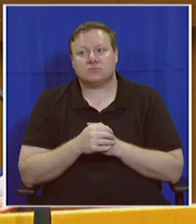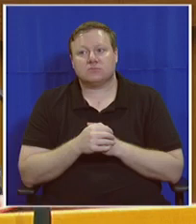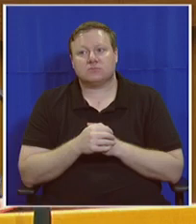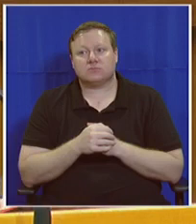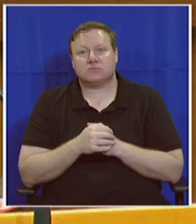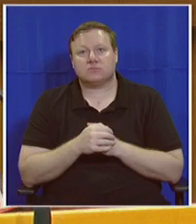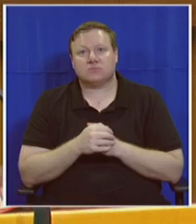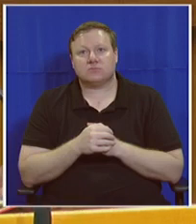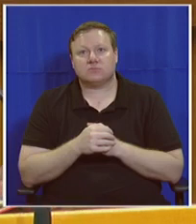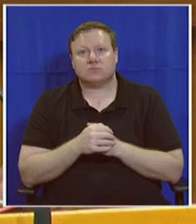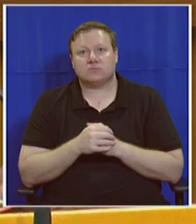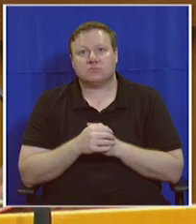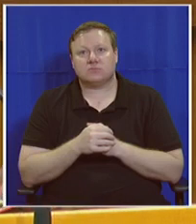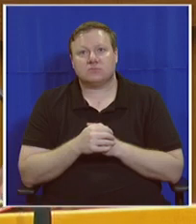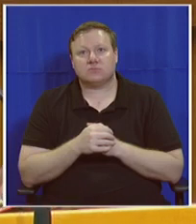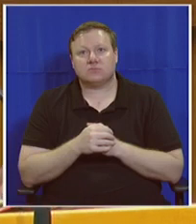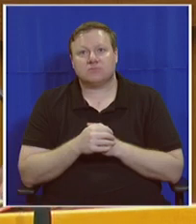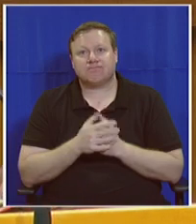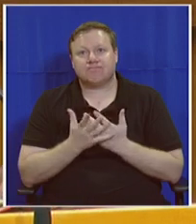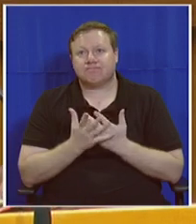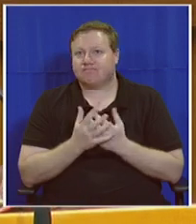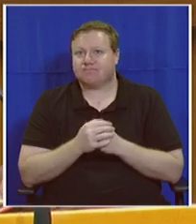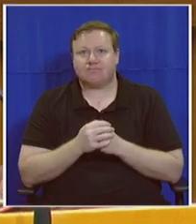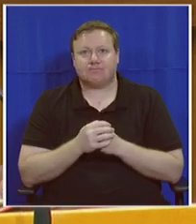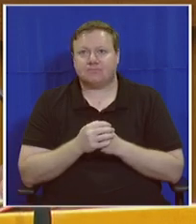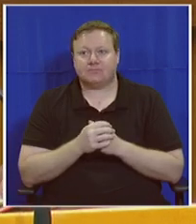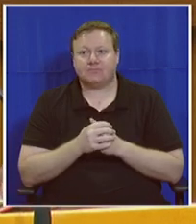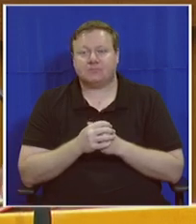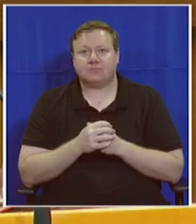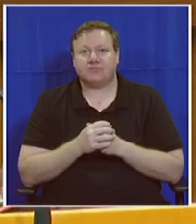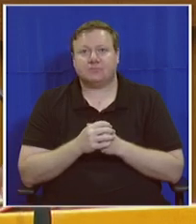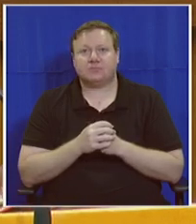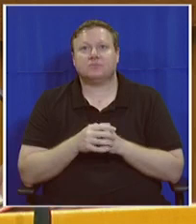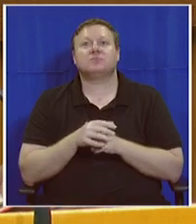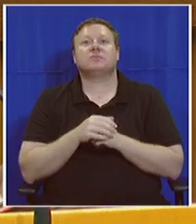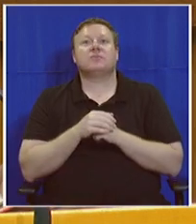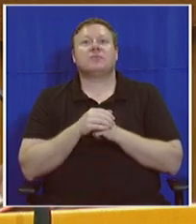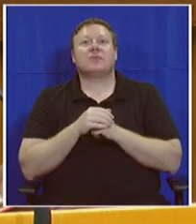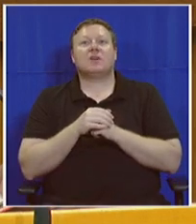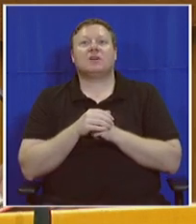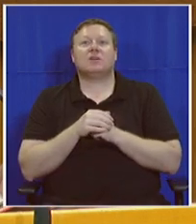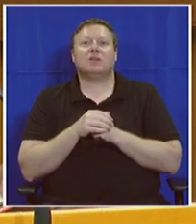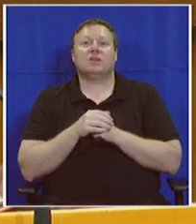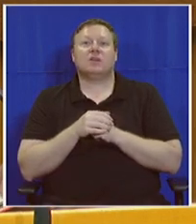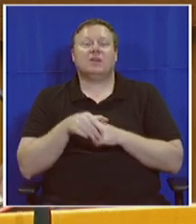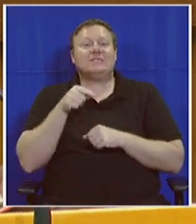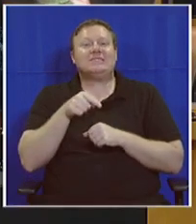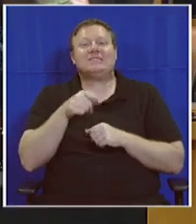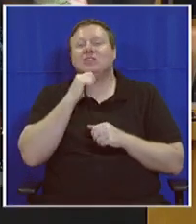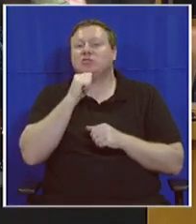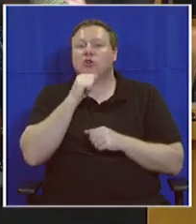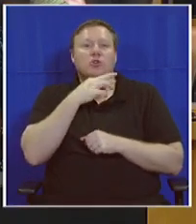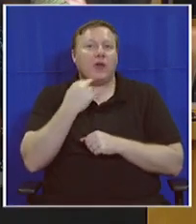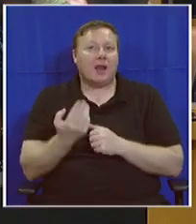Now I had to accept that it's an observation, it's not reality.